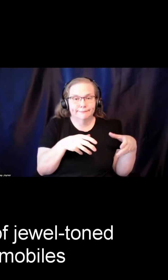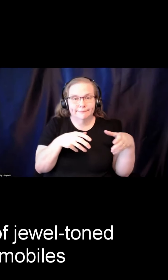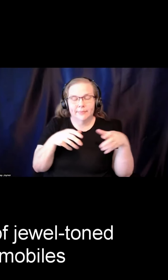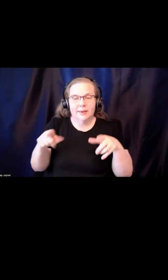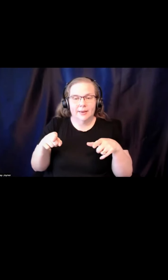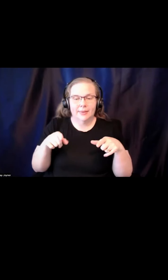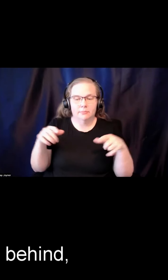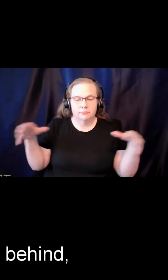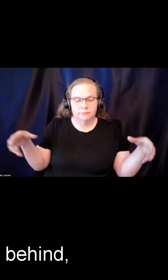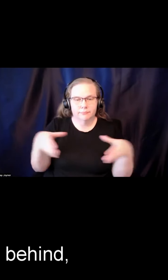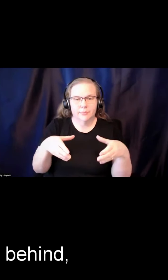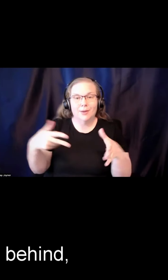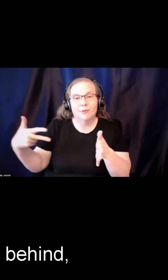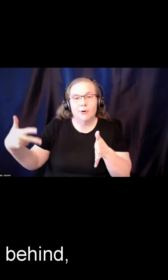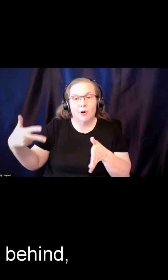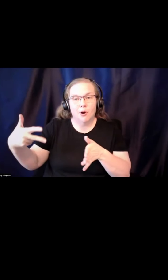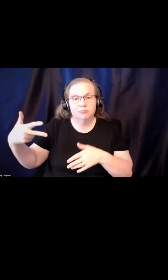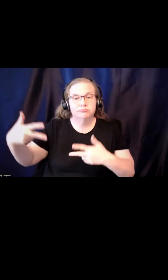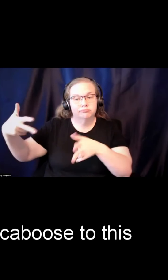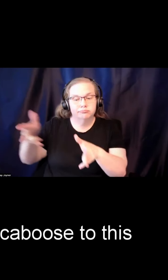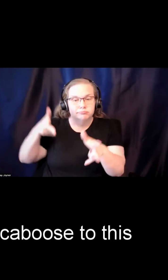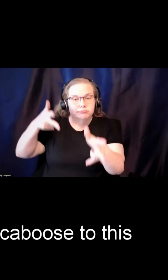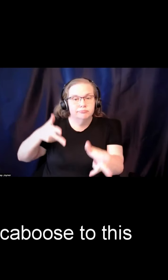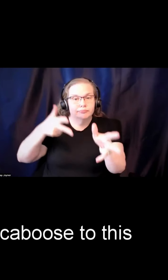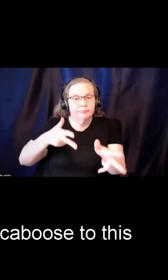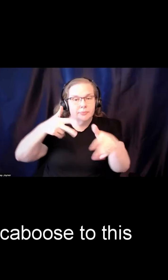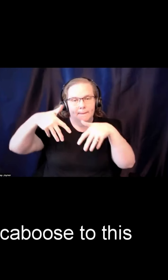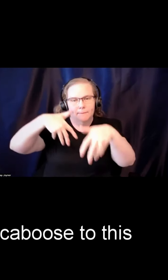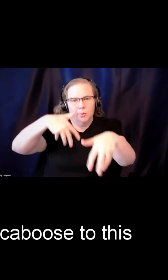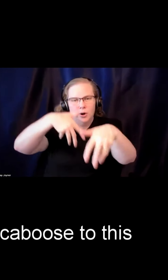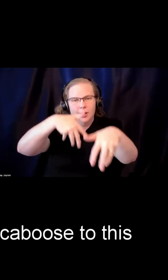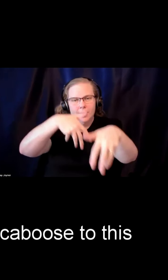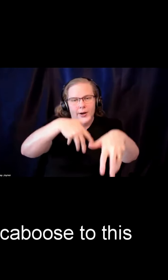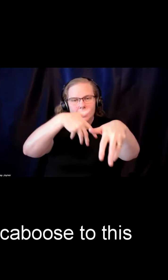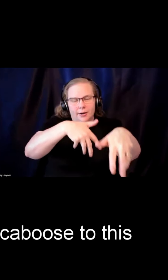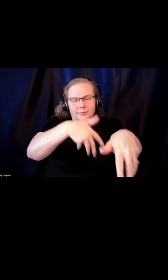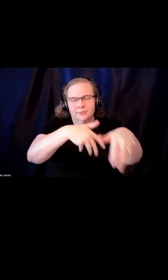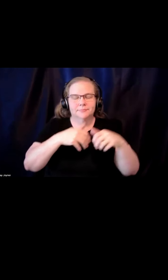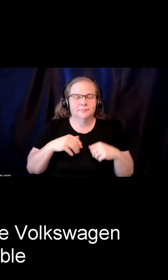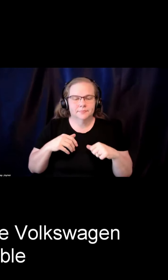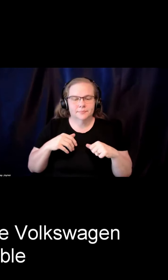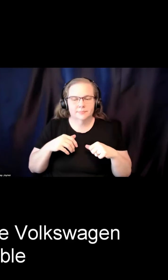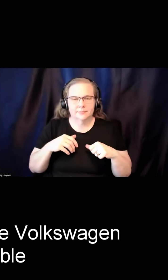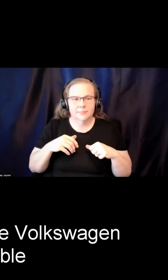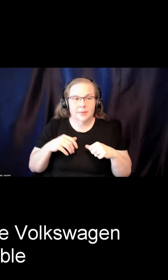vintage automobiles creeps along behind, claxons blaring, the caboose to this train,